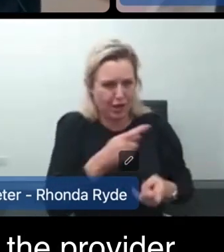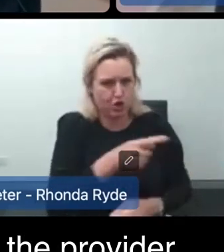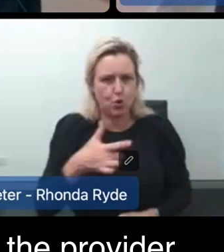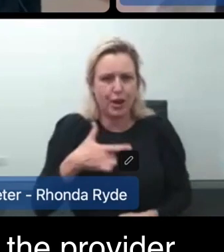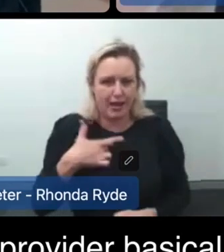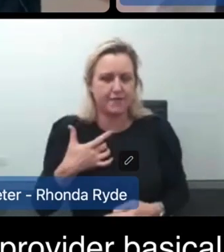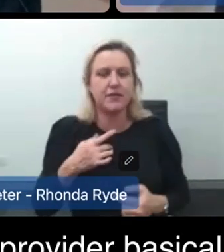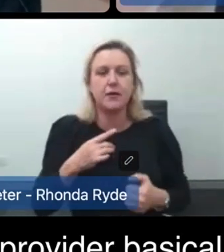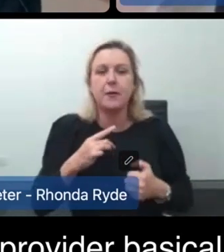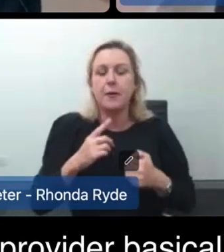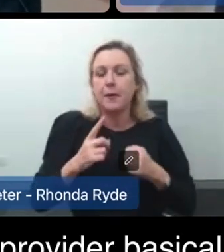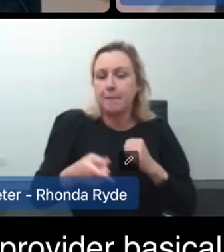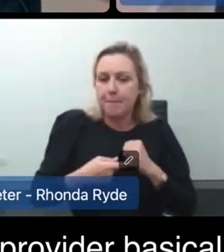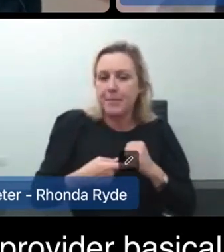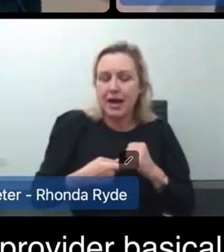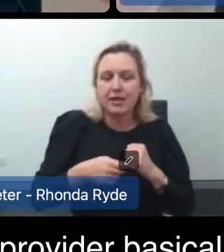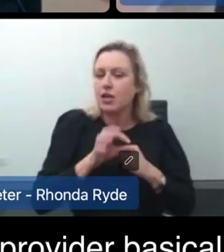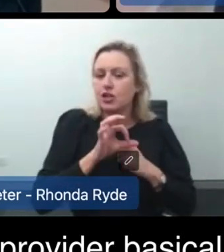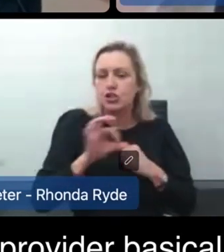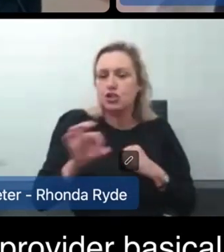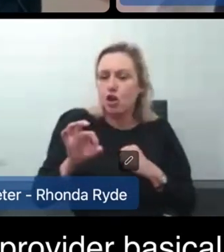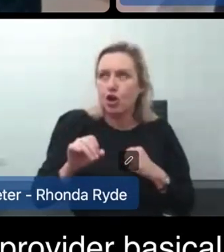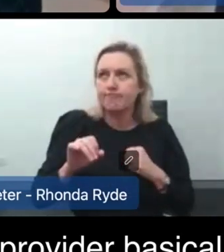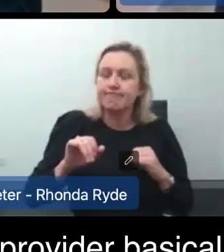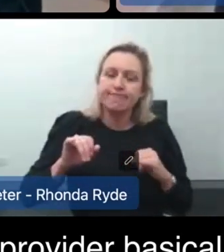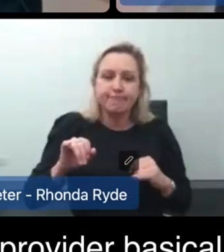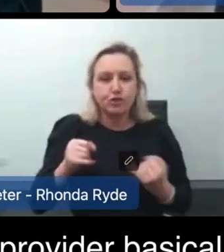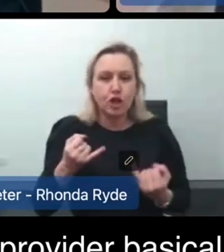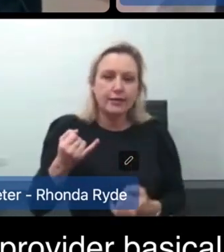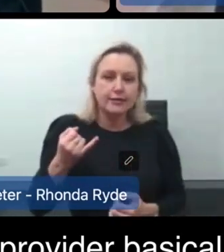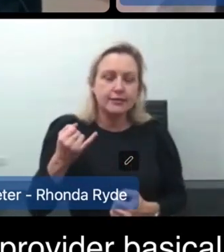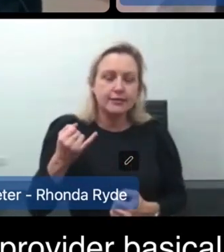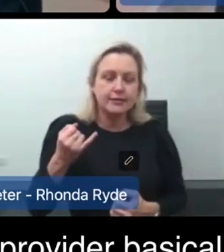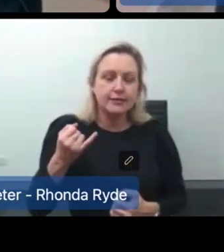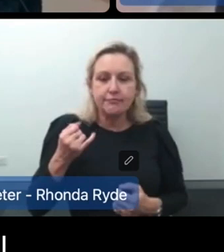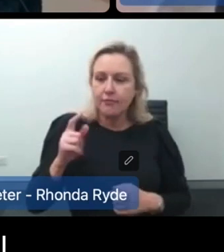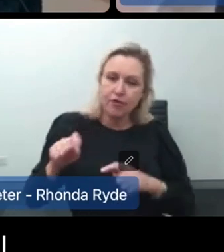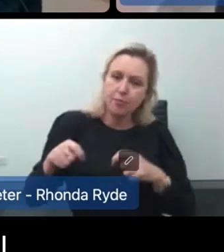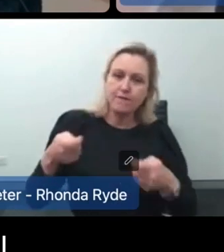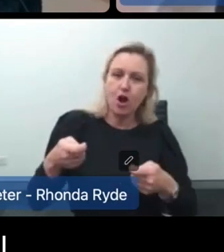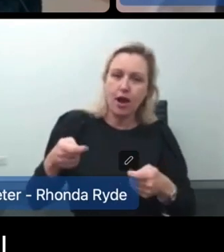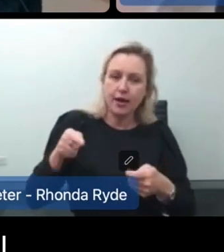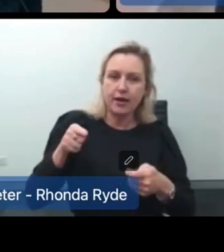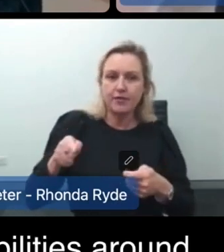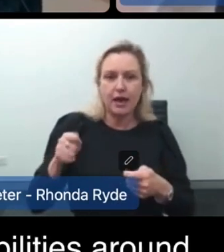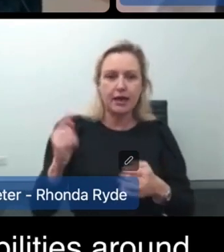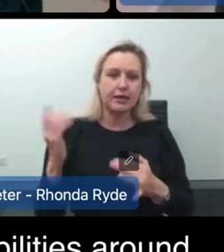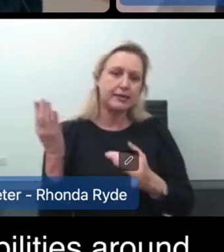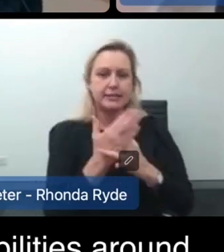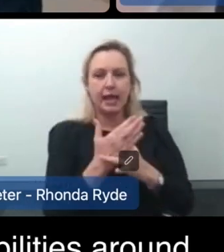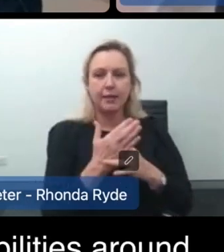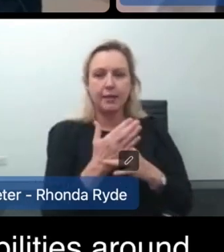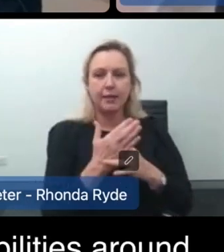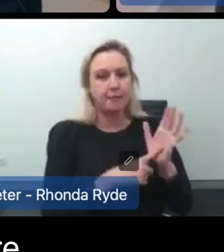provider. But it's not just a case of the provider basically sending a bill. They also